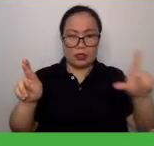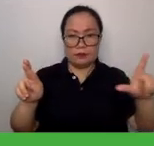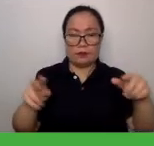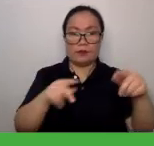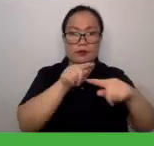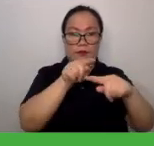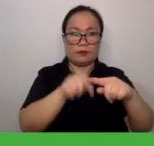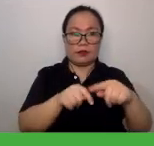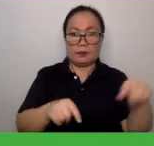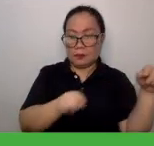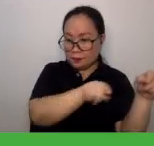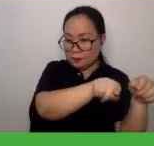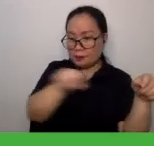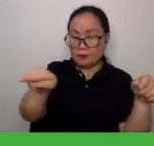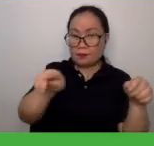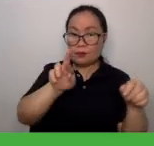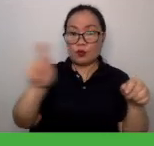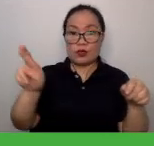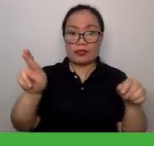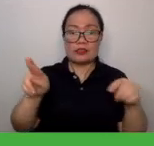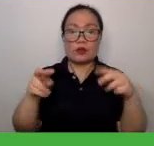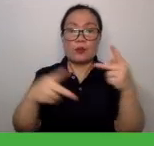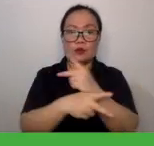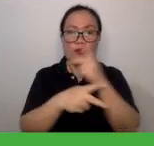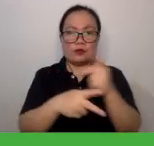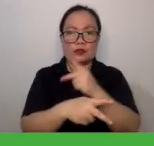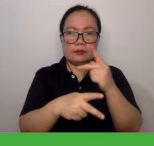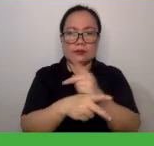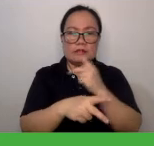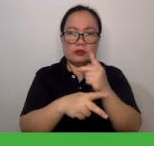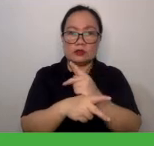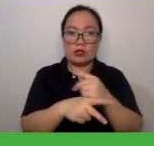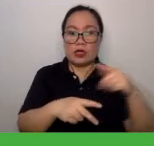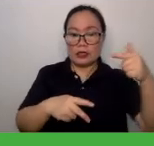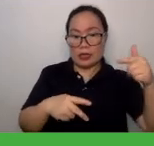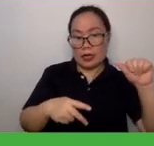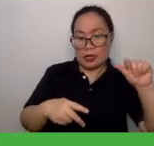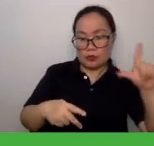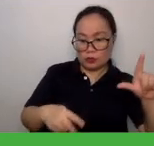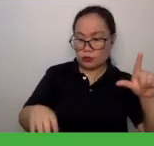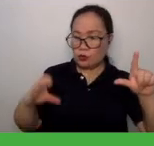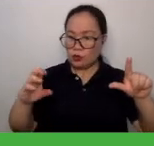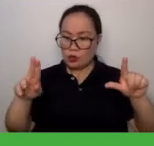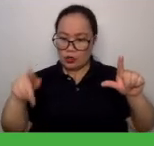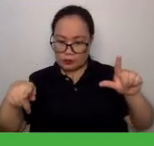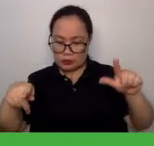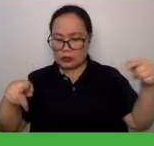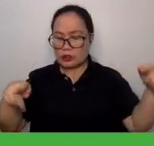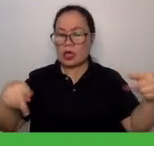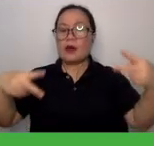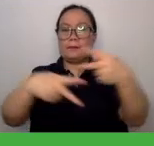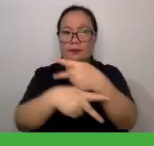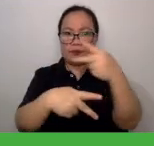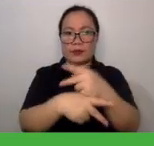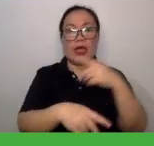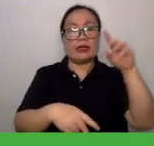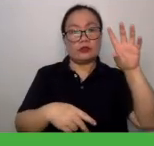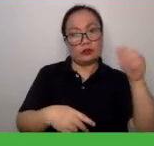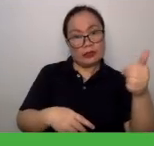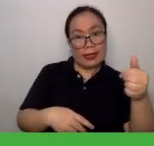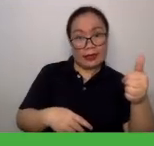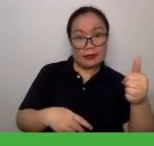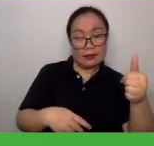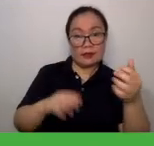to cups. So, gallon to cups. So, left to right yan. So, multiply. So, 10